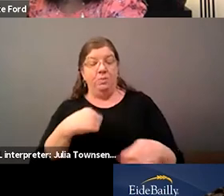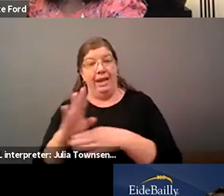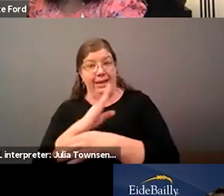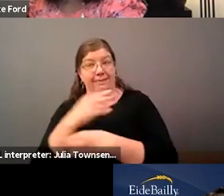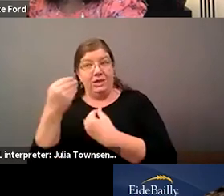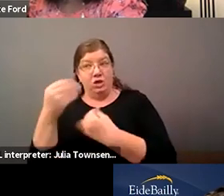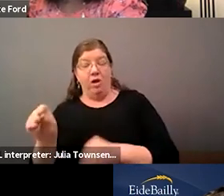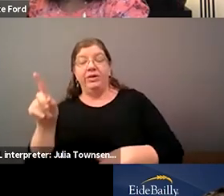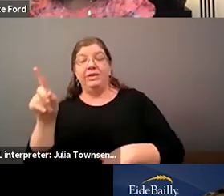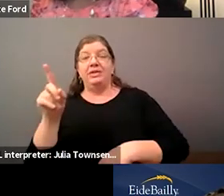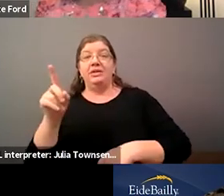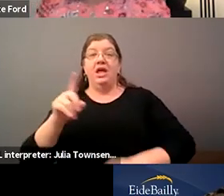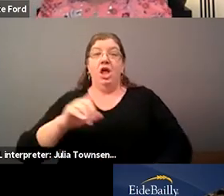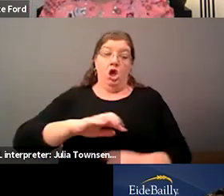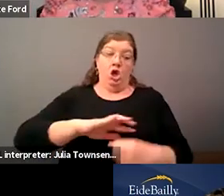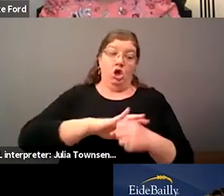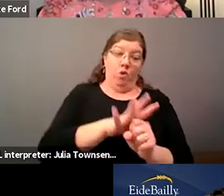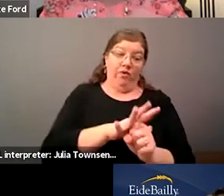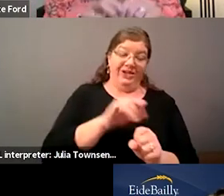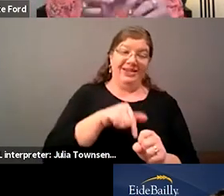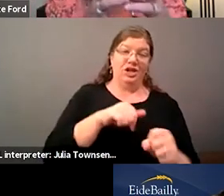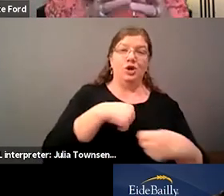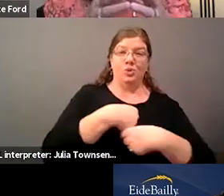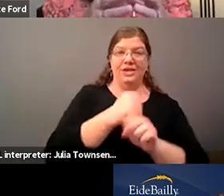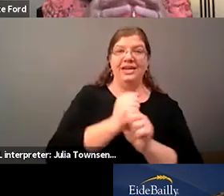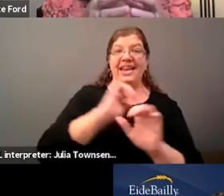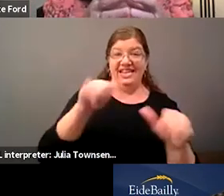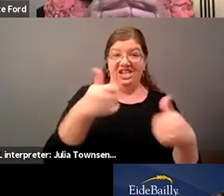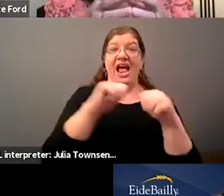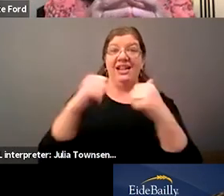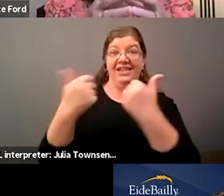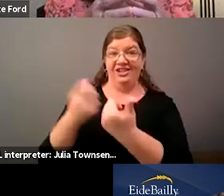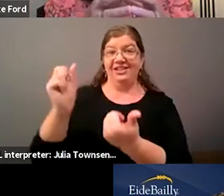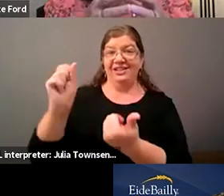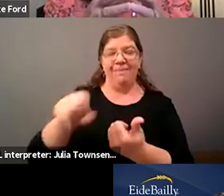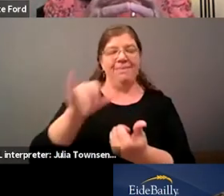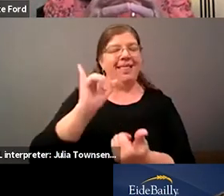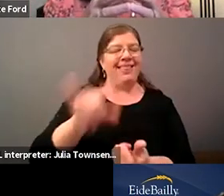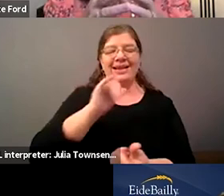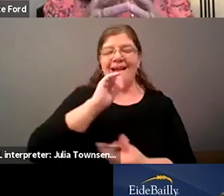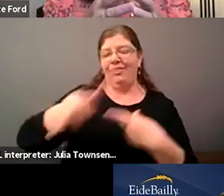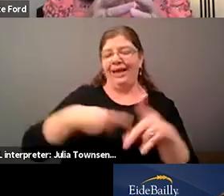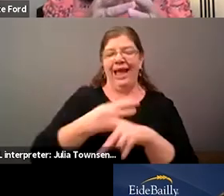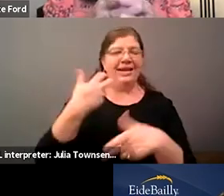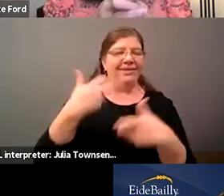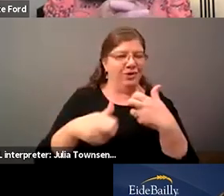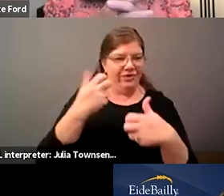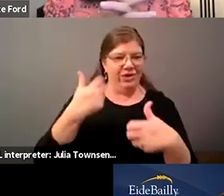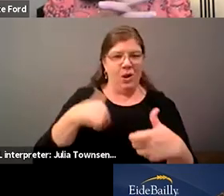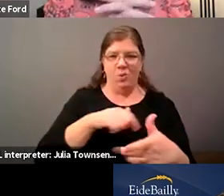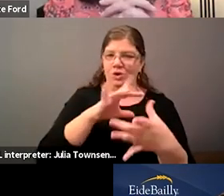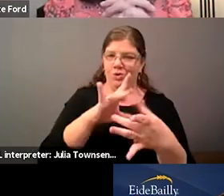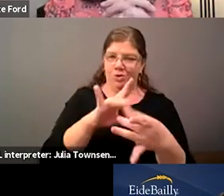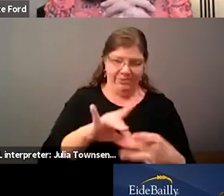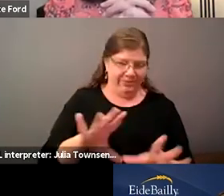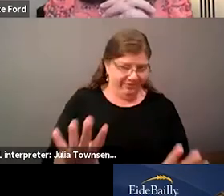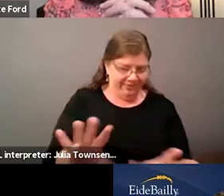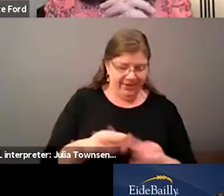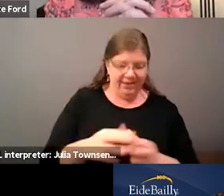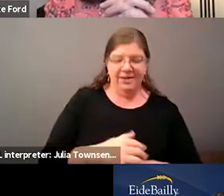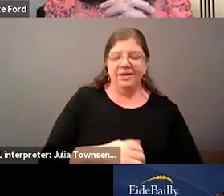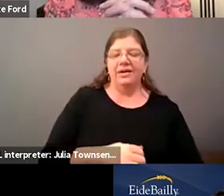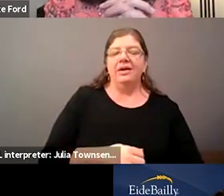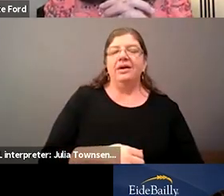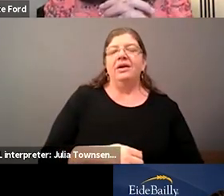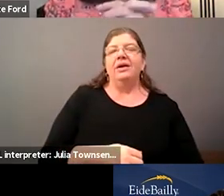that um kovit definitely created challenges this year but that's not the type of difficulties we're referring to um you know we're